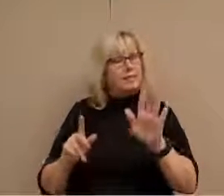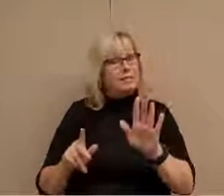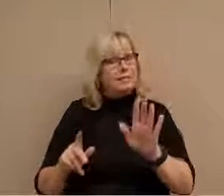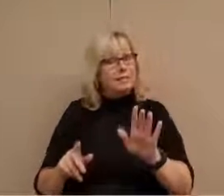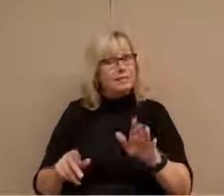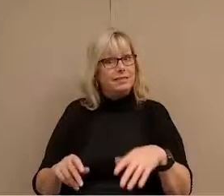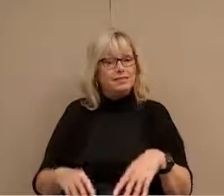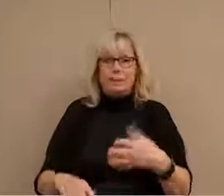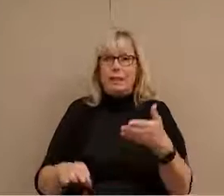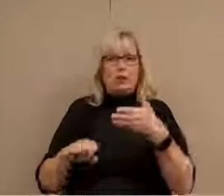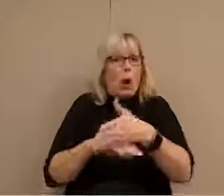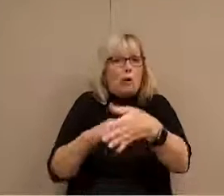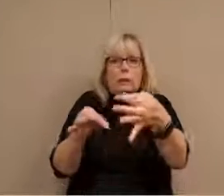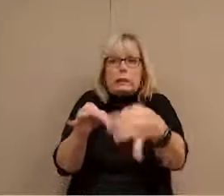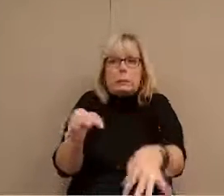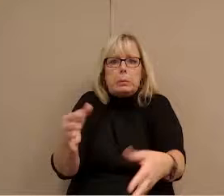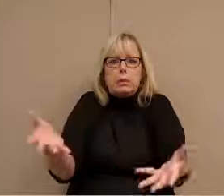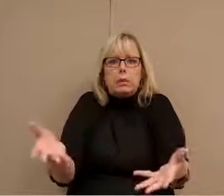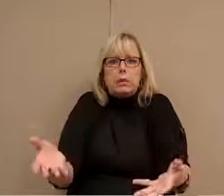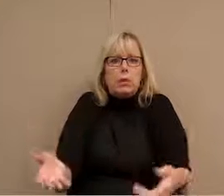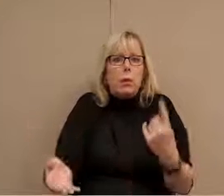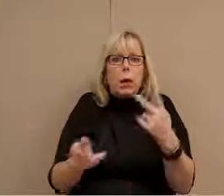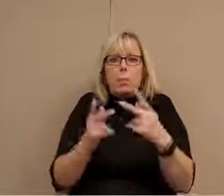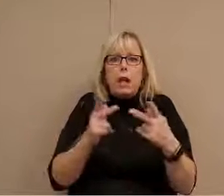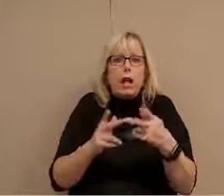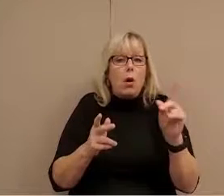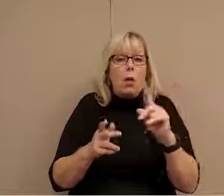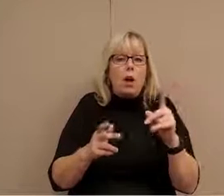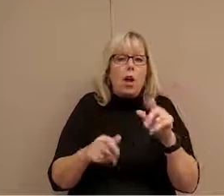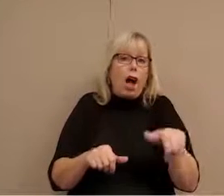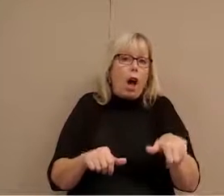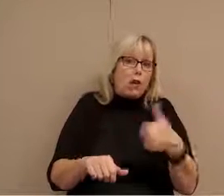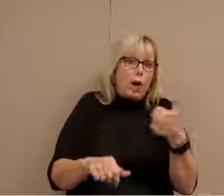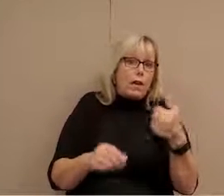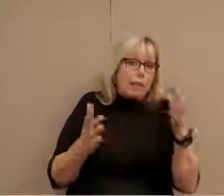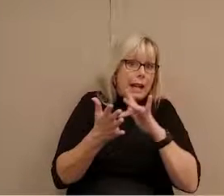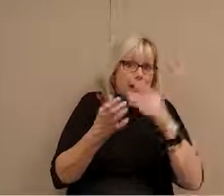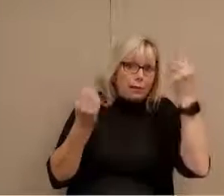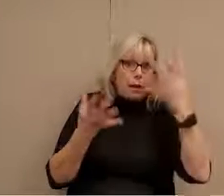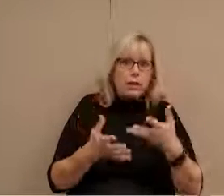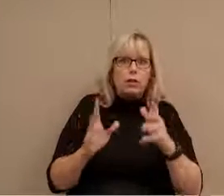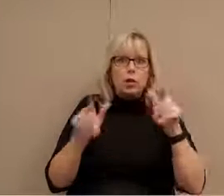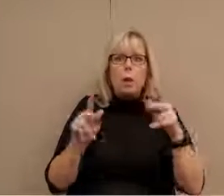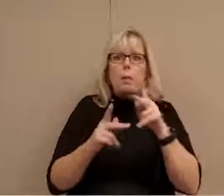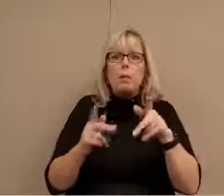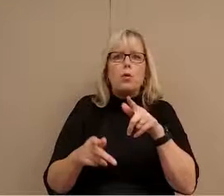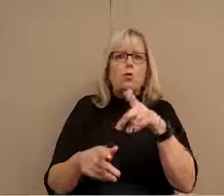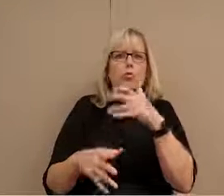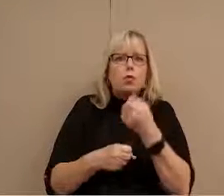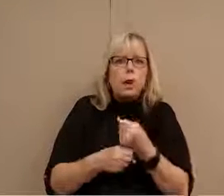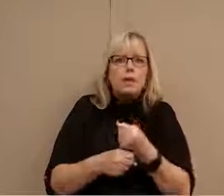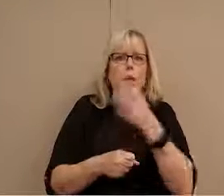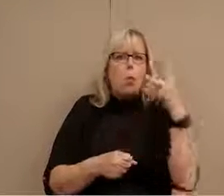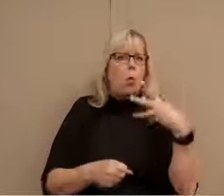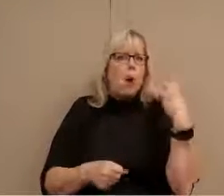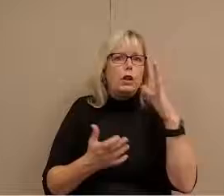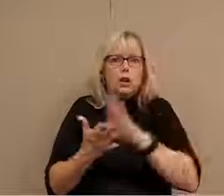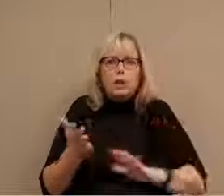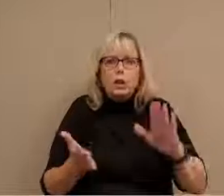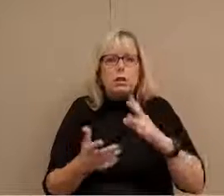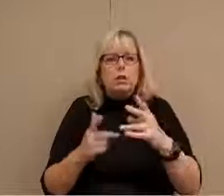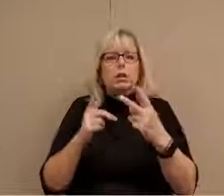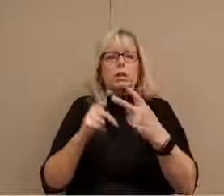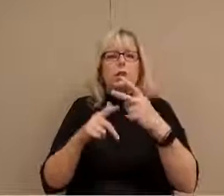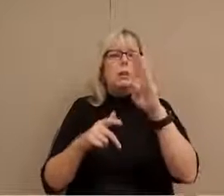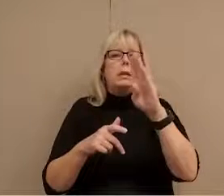It's overly simplistic, but I would say it's the same place where you go for all your other medical information. Go to people you trust. Washington University, BJC